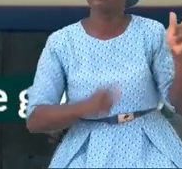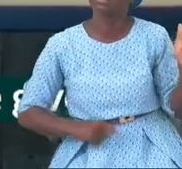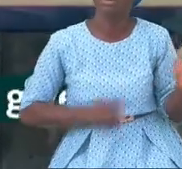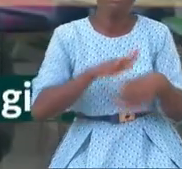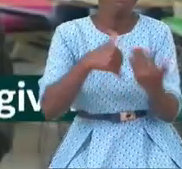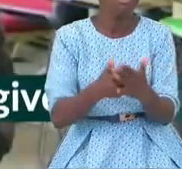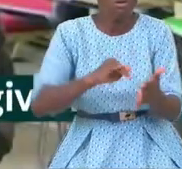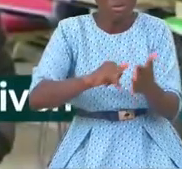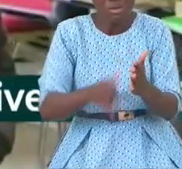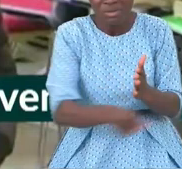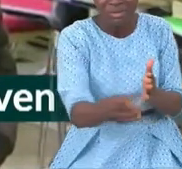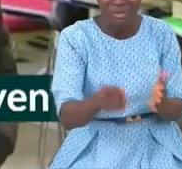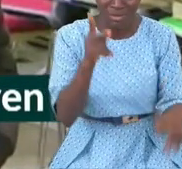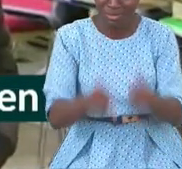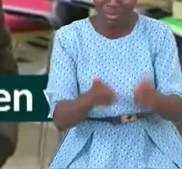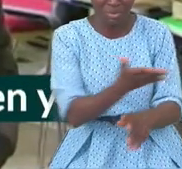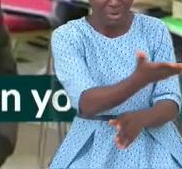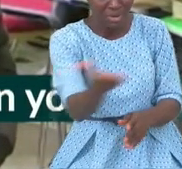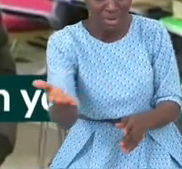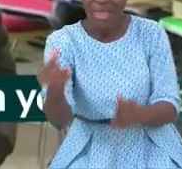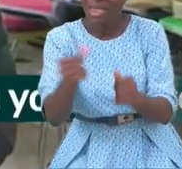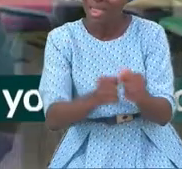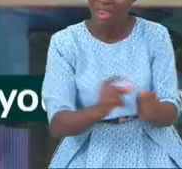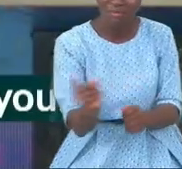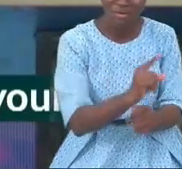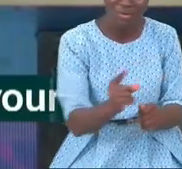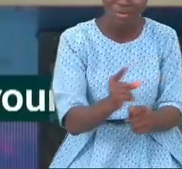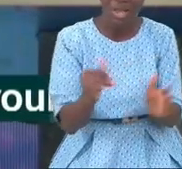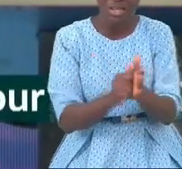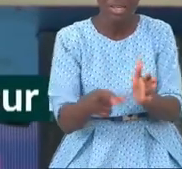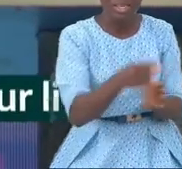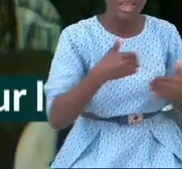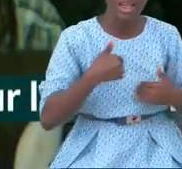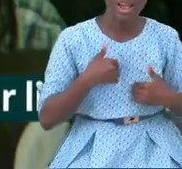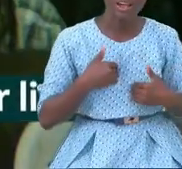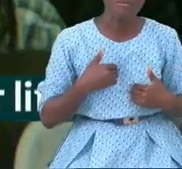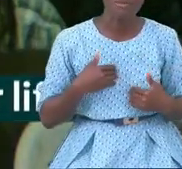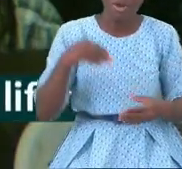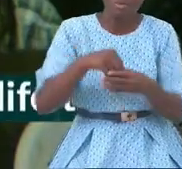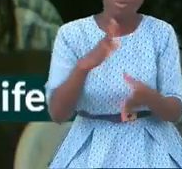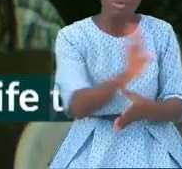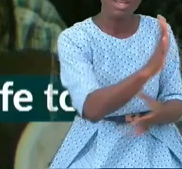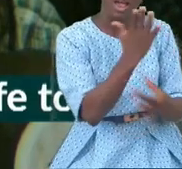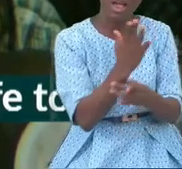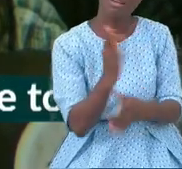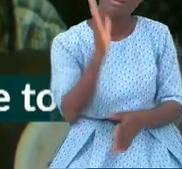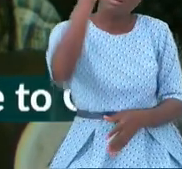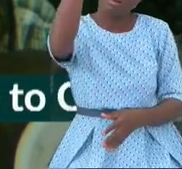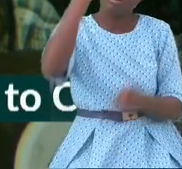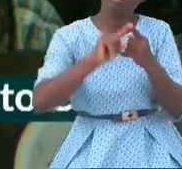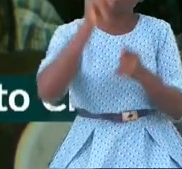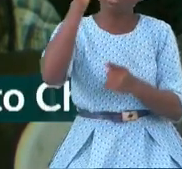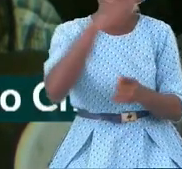freedom and your grace and your mercy. See, save them in Jesus' name. Let the joy